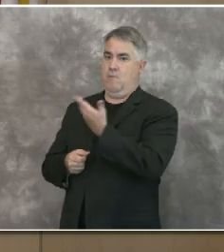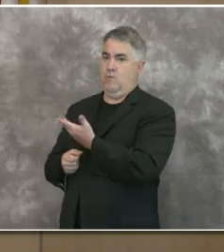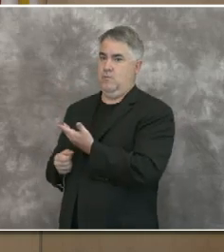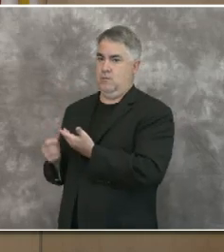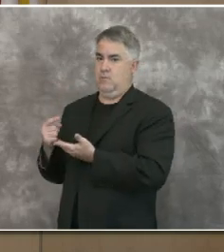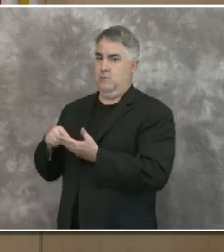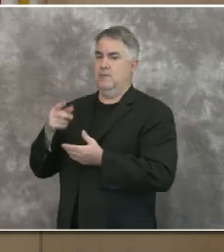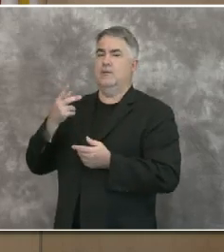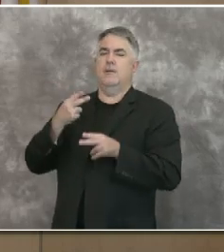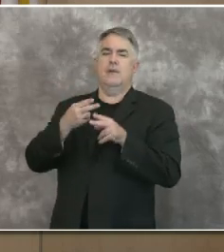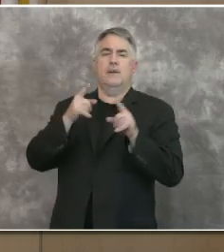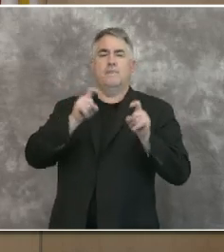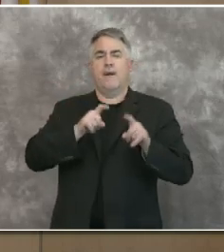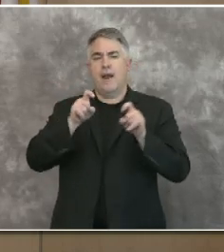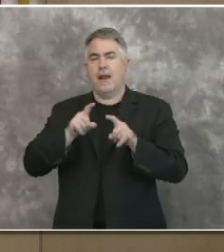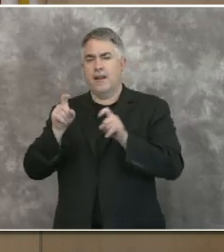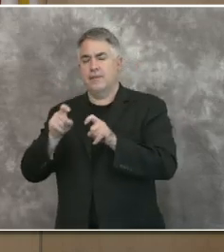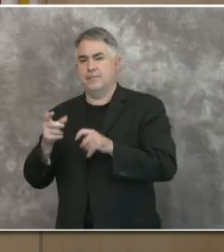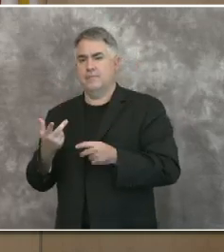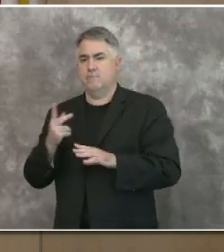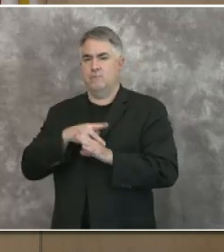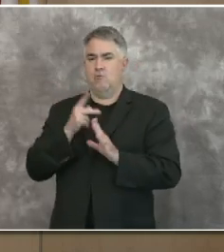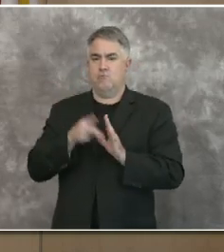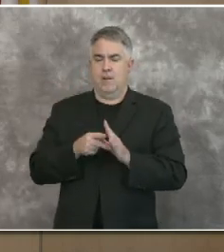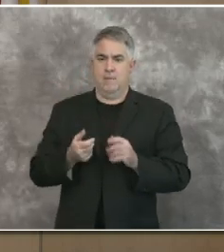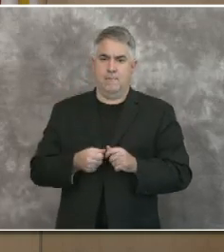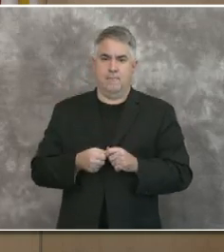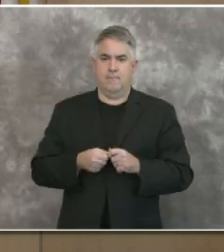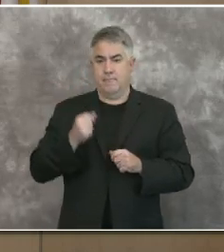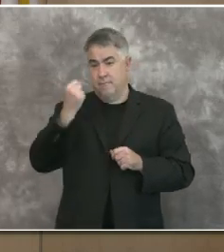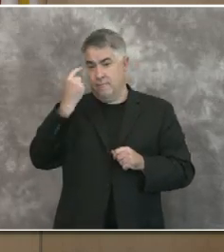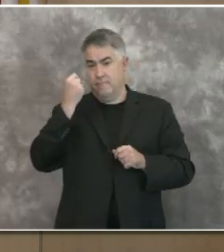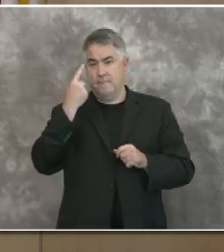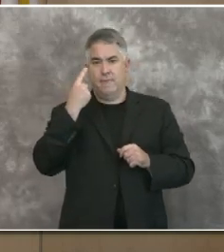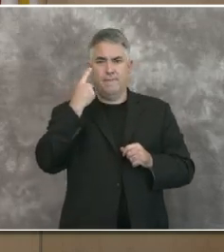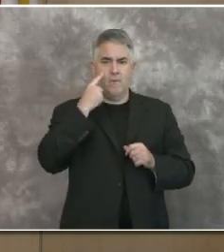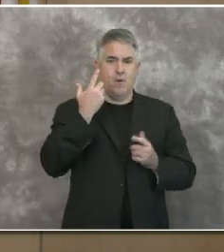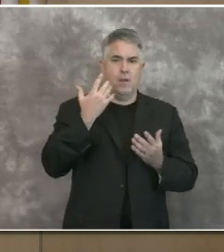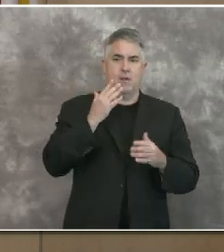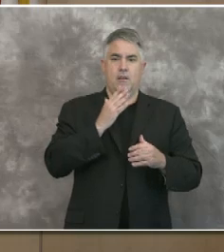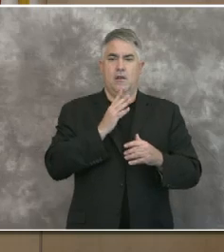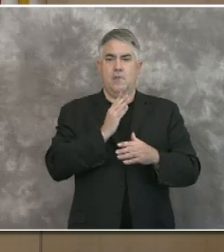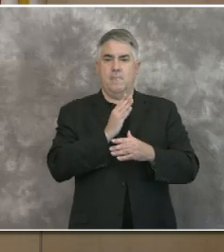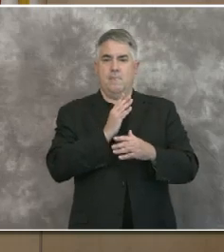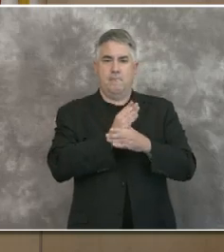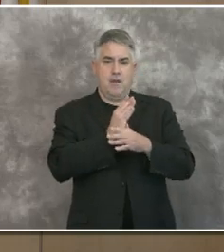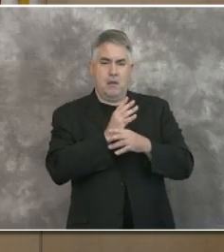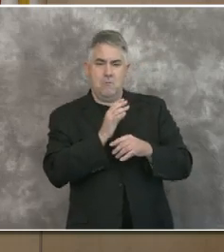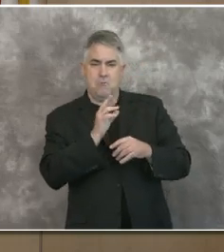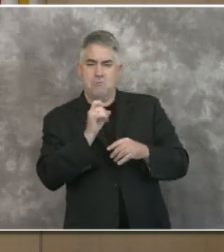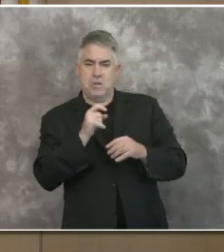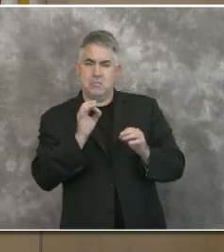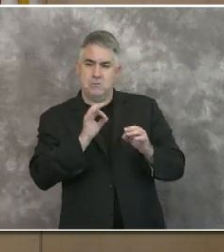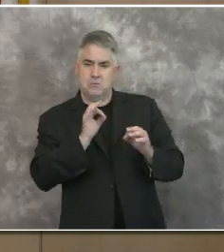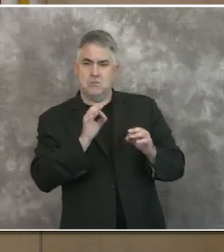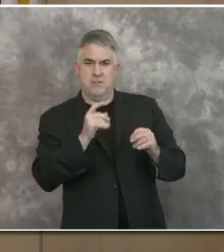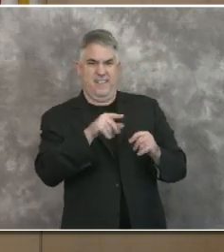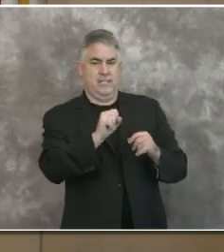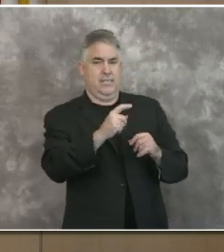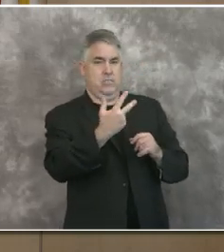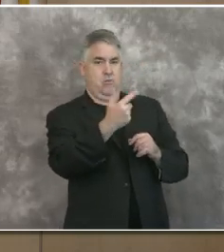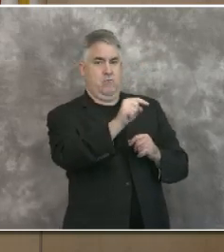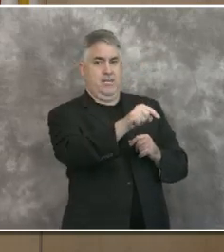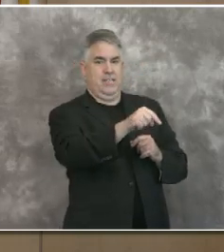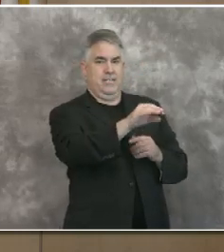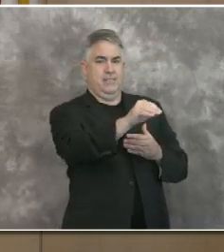implementation with significant limitations to reopen moderate-risk businesses in Stage 3 of the stay-at-home